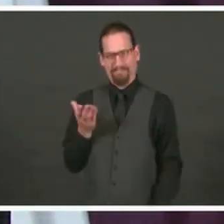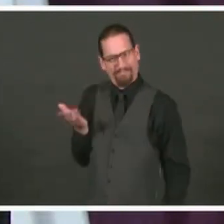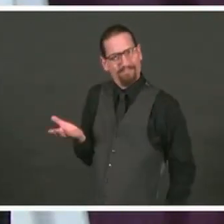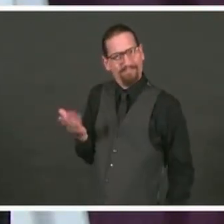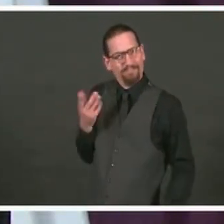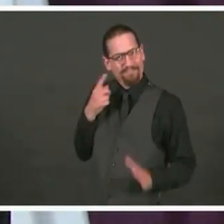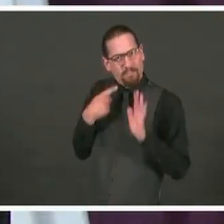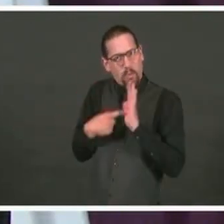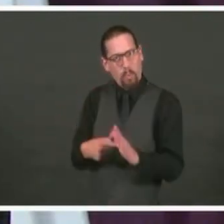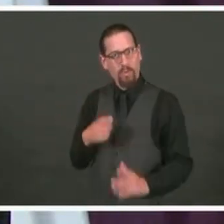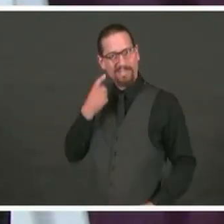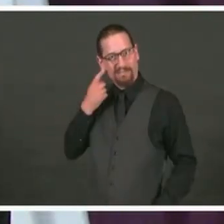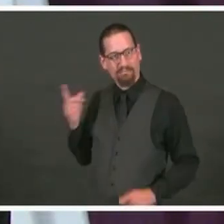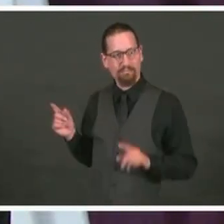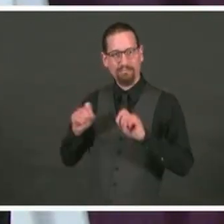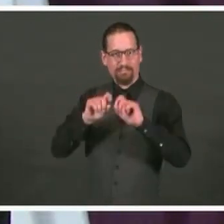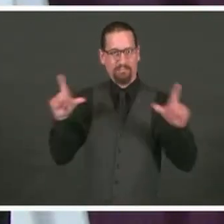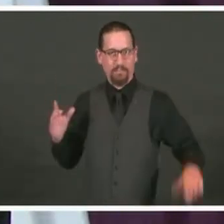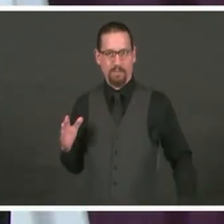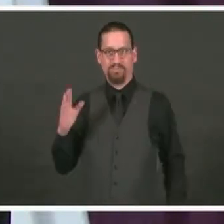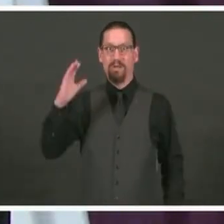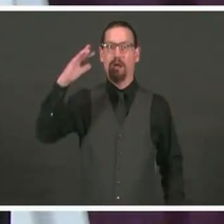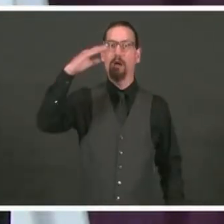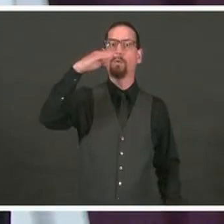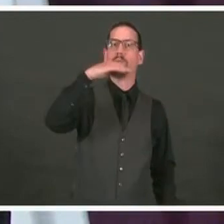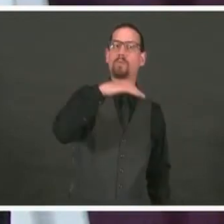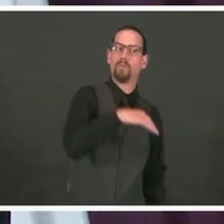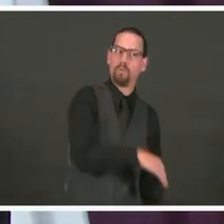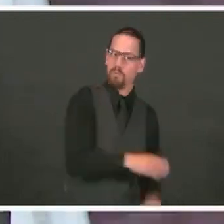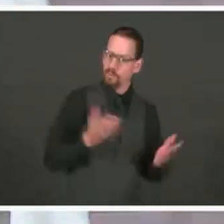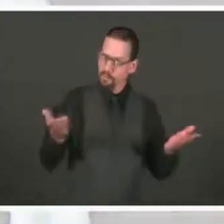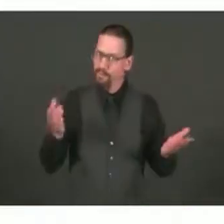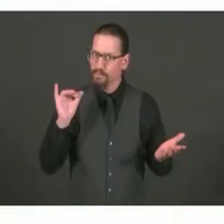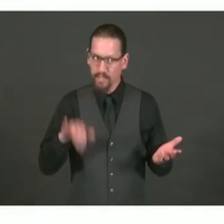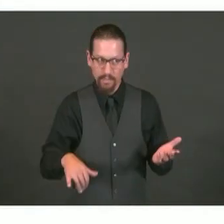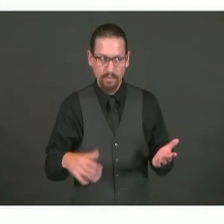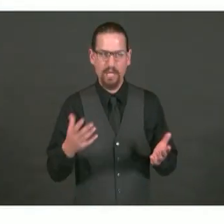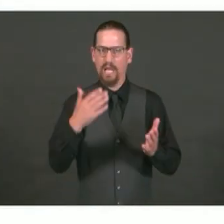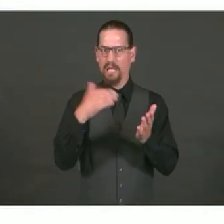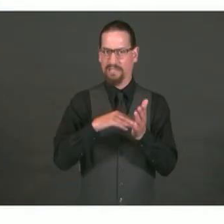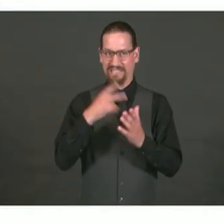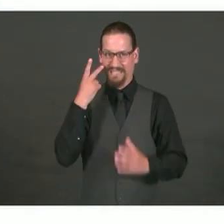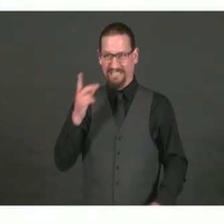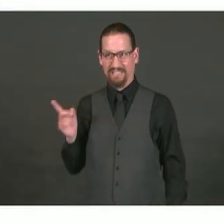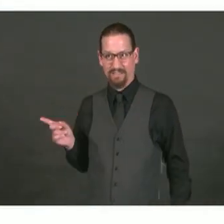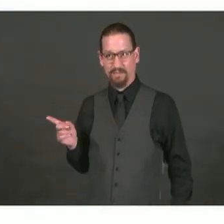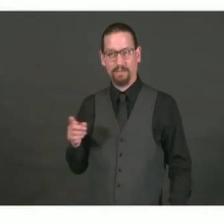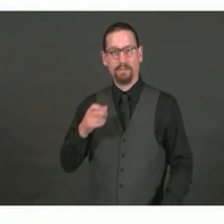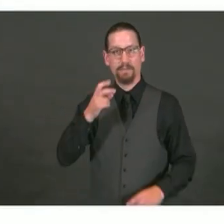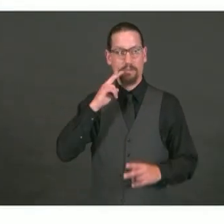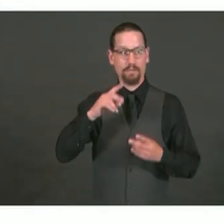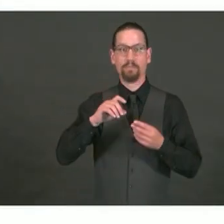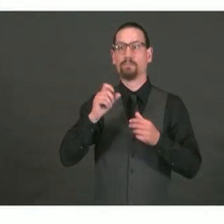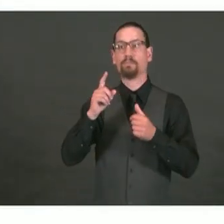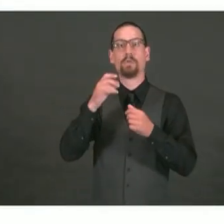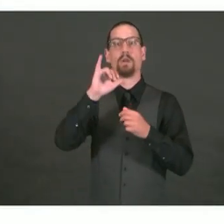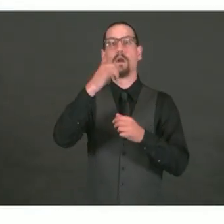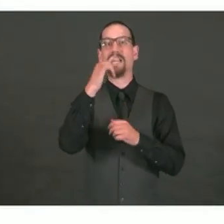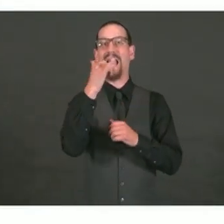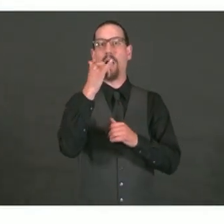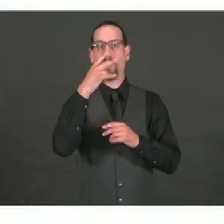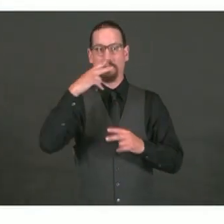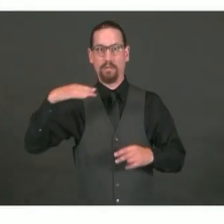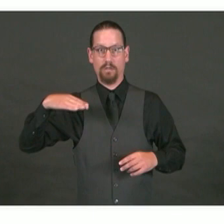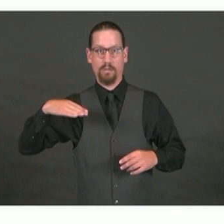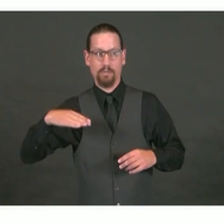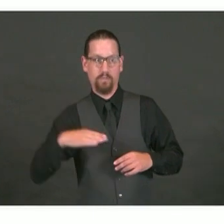also see two paths of what next month could look like. If we continue to